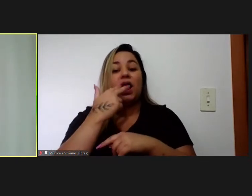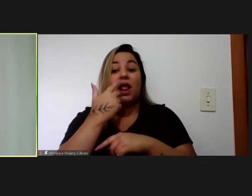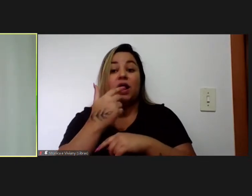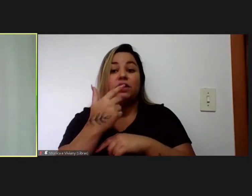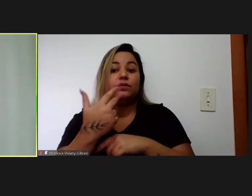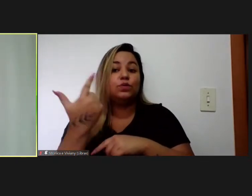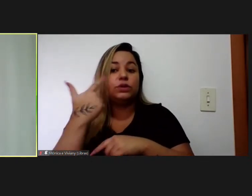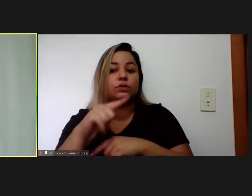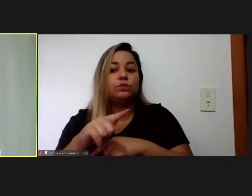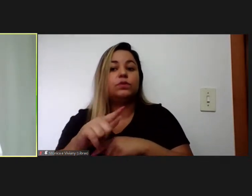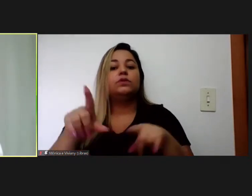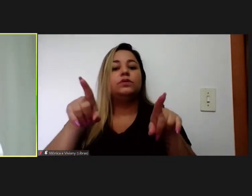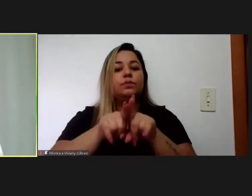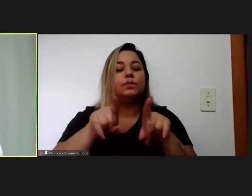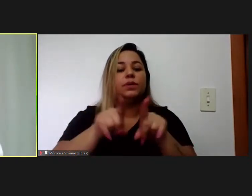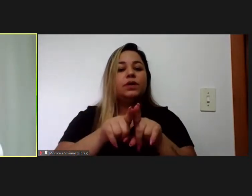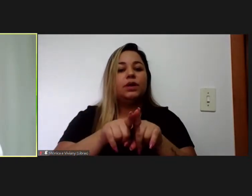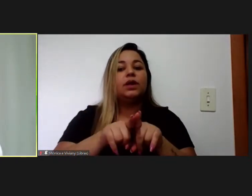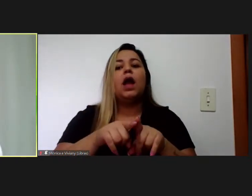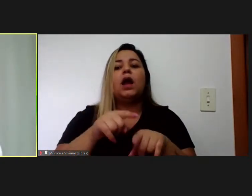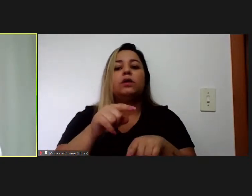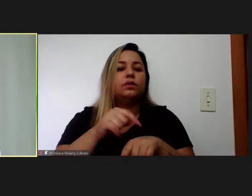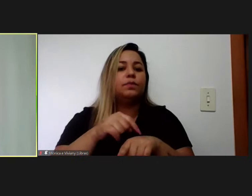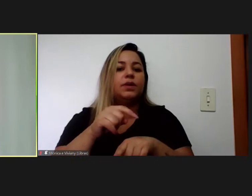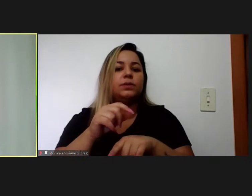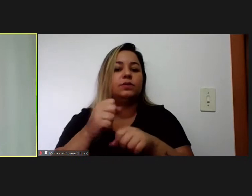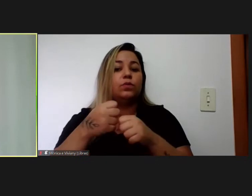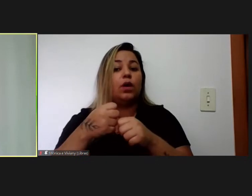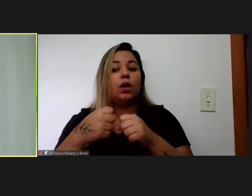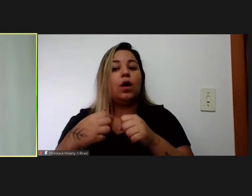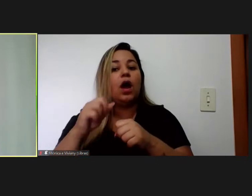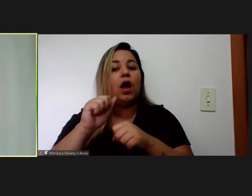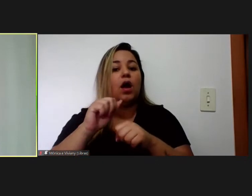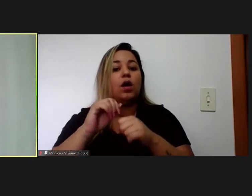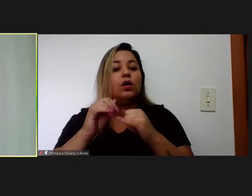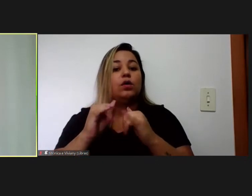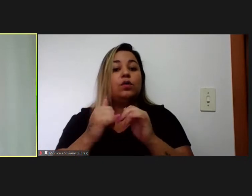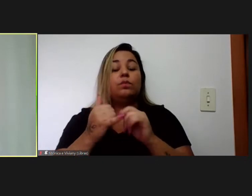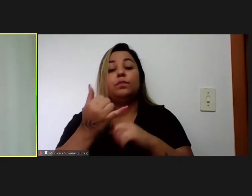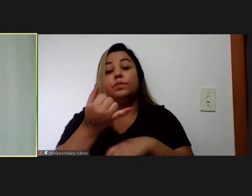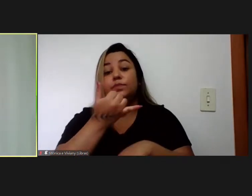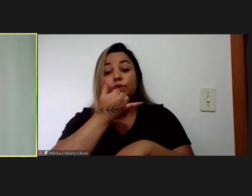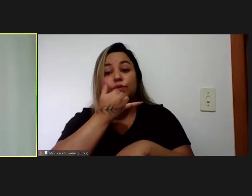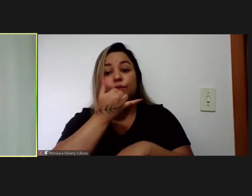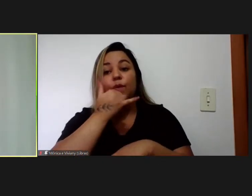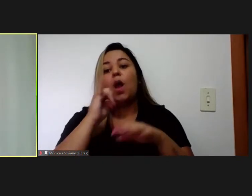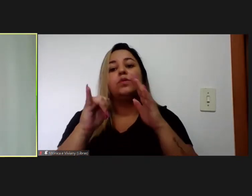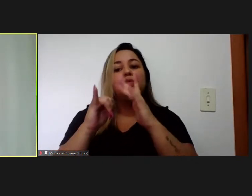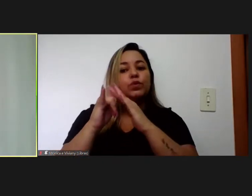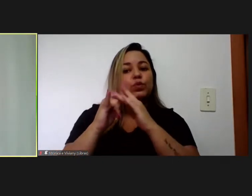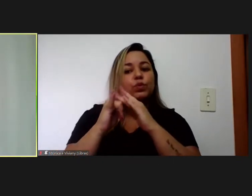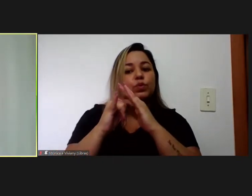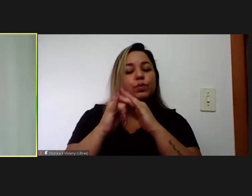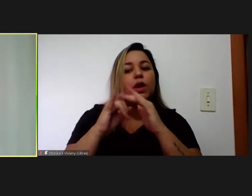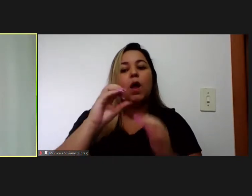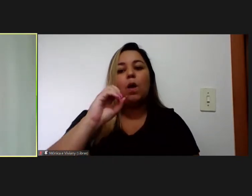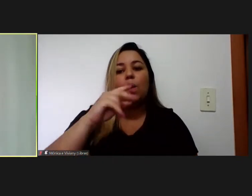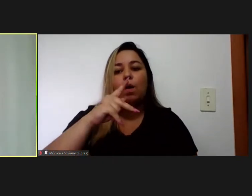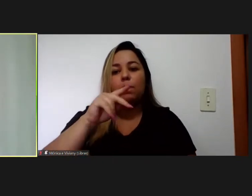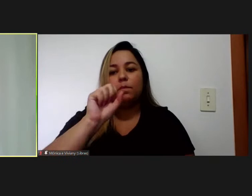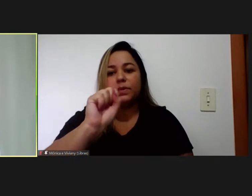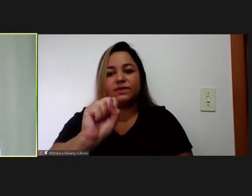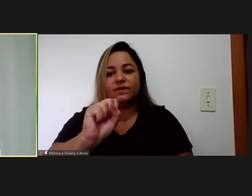Portuguese, English, and Spanish, and we are transmitting it, broadcasting it in our YouTube channel